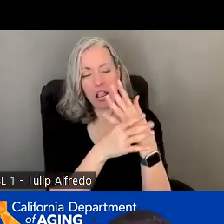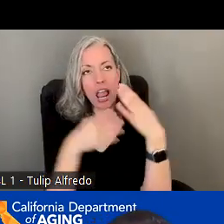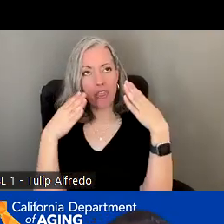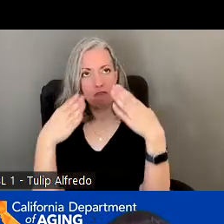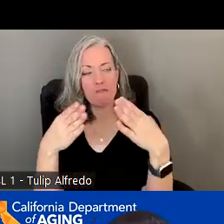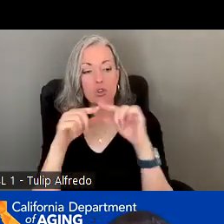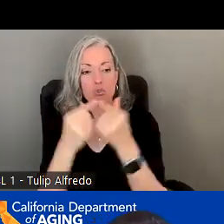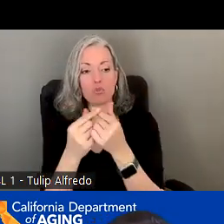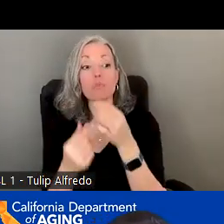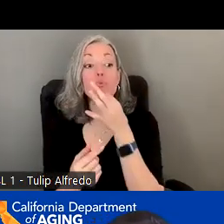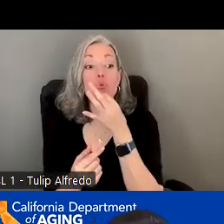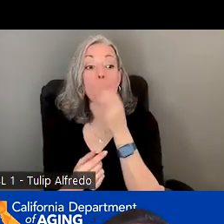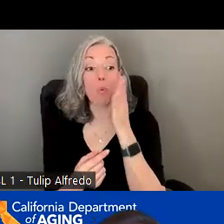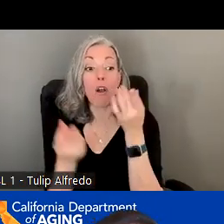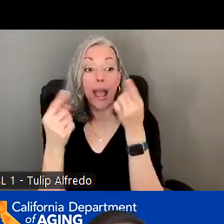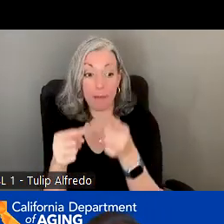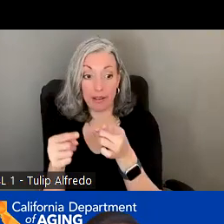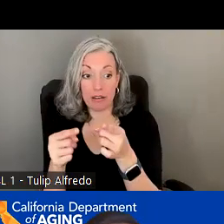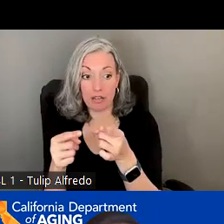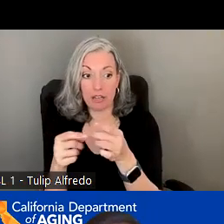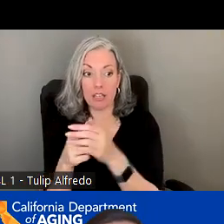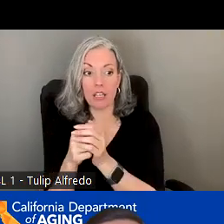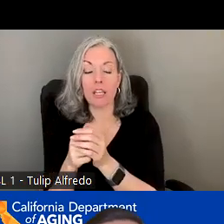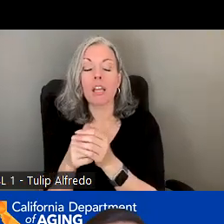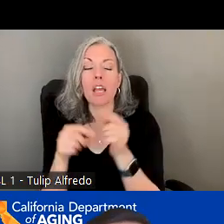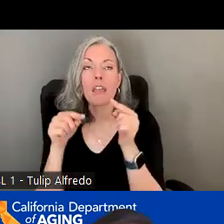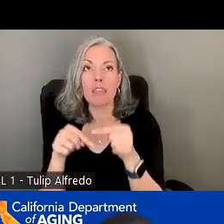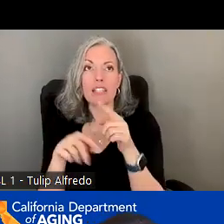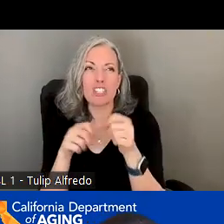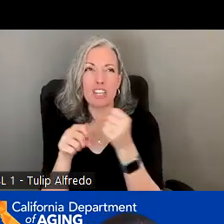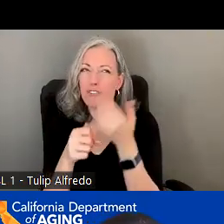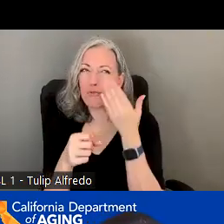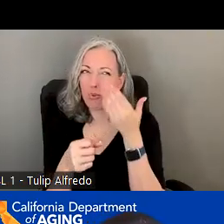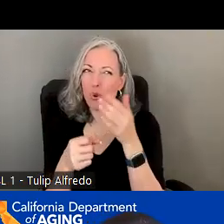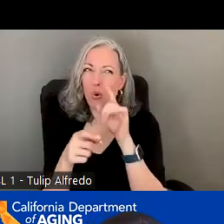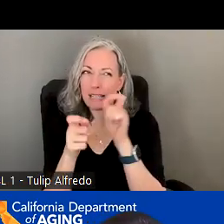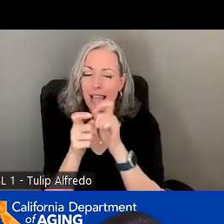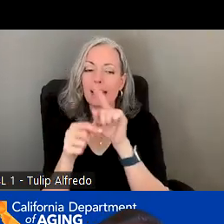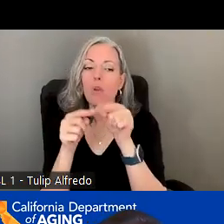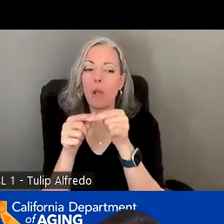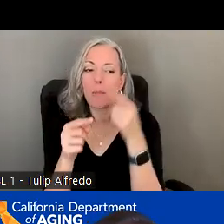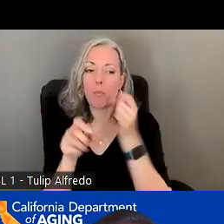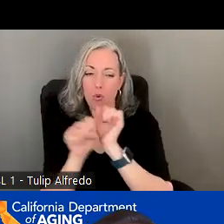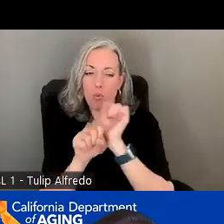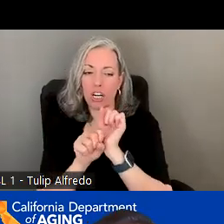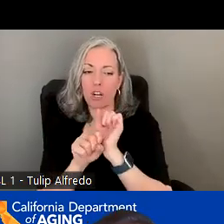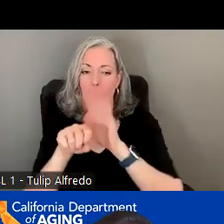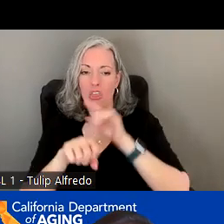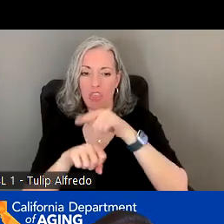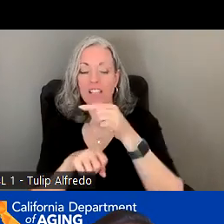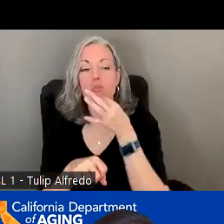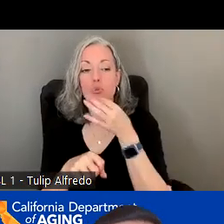soon. They plan to disseminate outputs last quarter of this calendar year. I don't have exact dates, but we'll be working on this soon. So really excited about